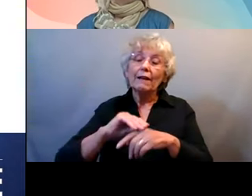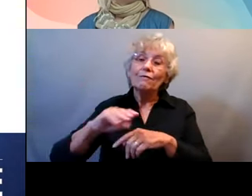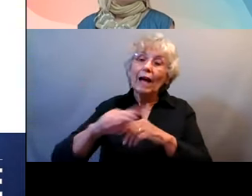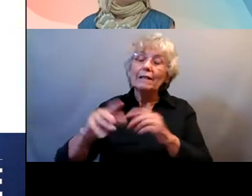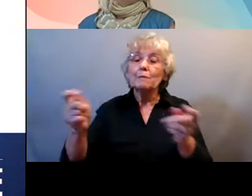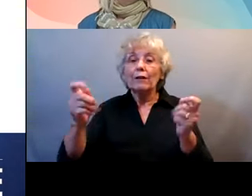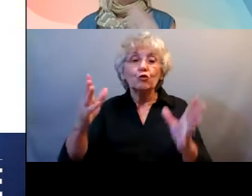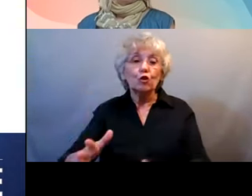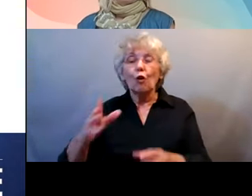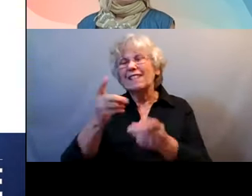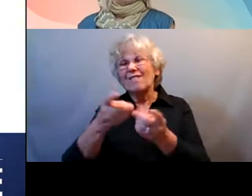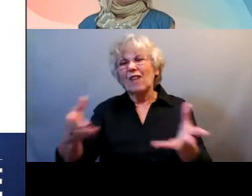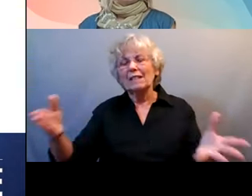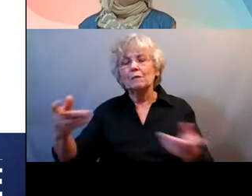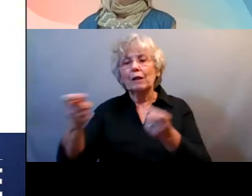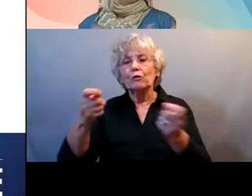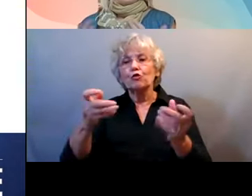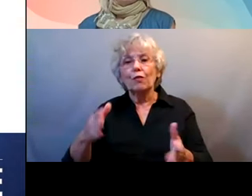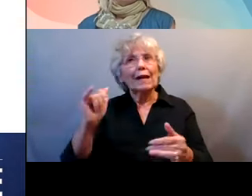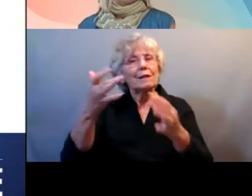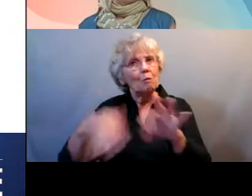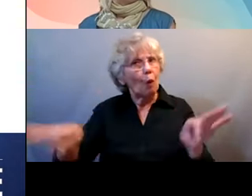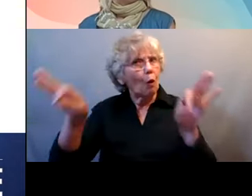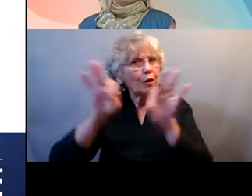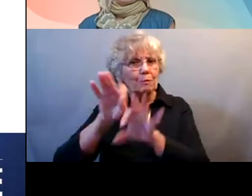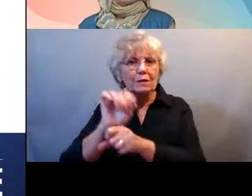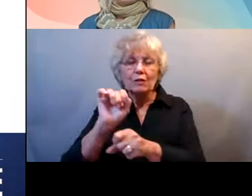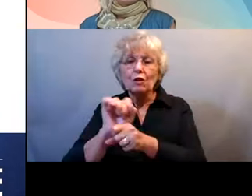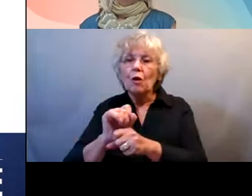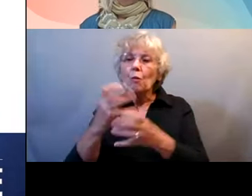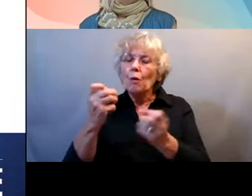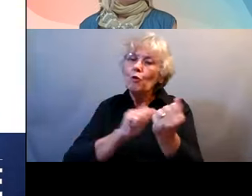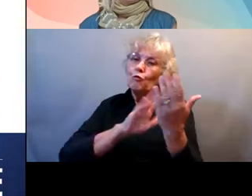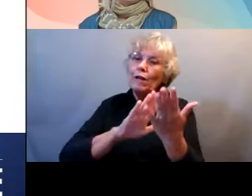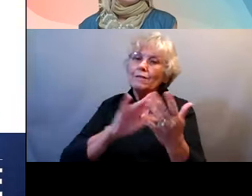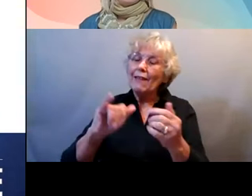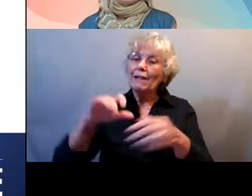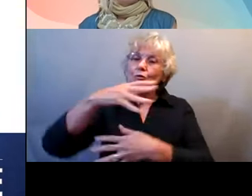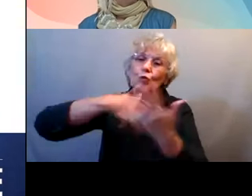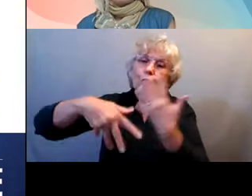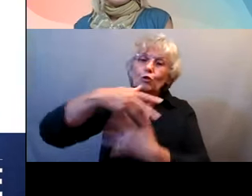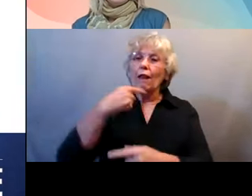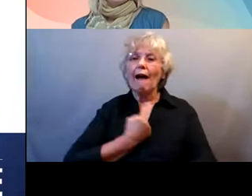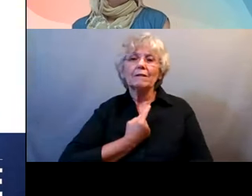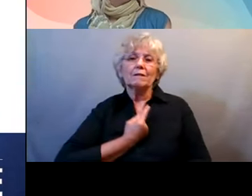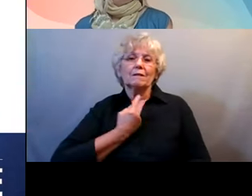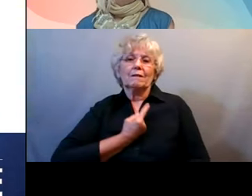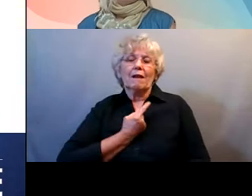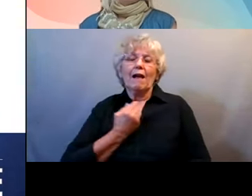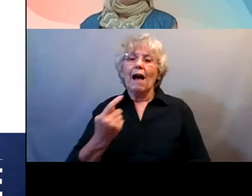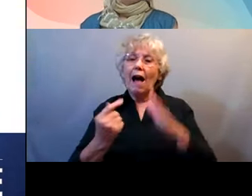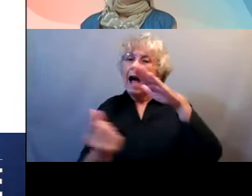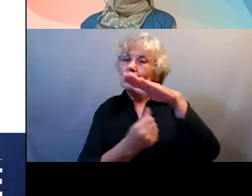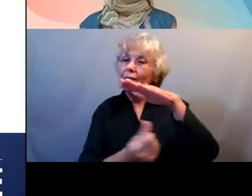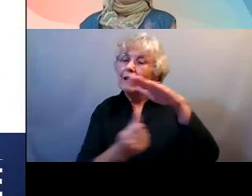getting that word out. Really important position to really help address that social isolation that older adults have incurred during the